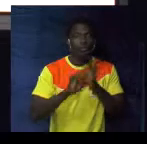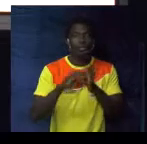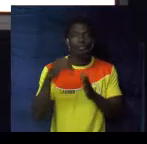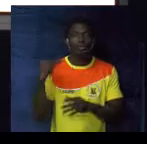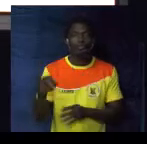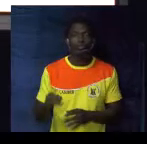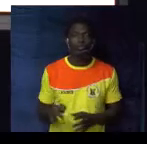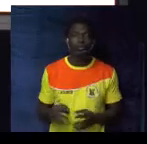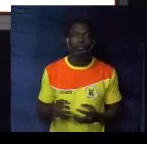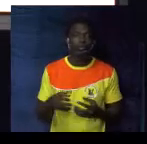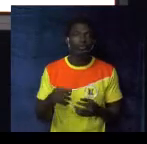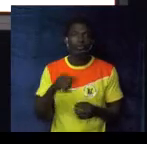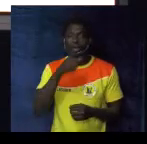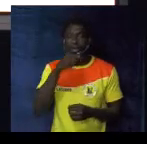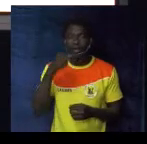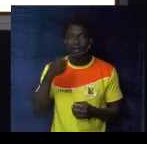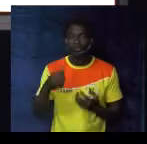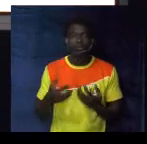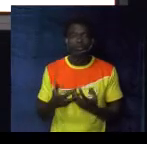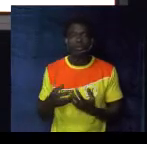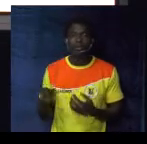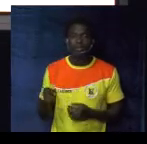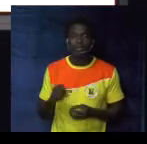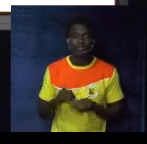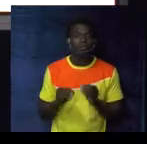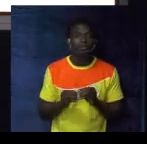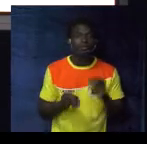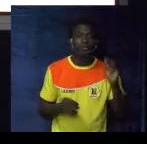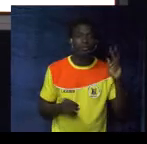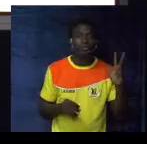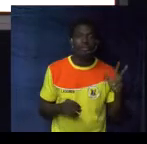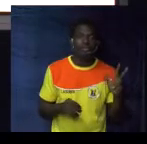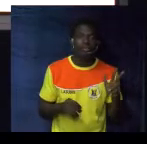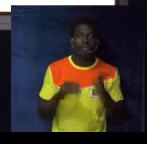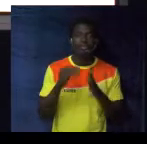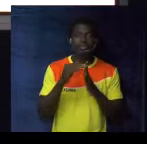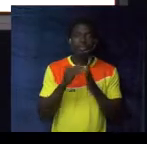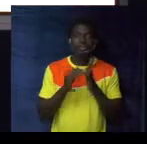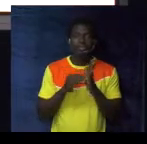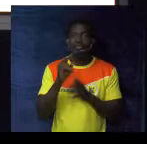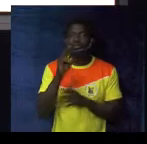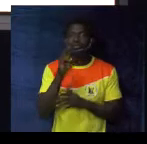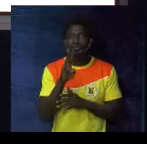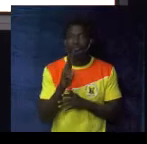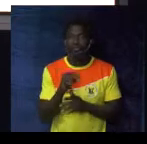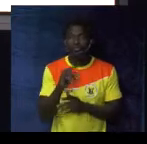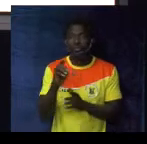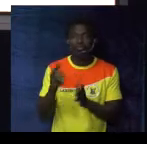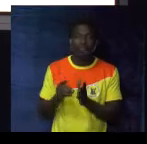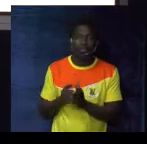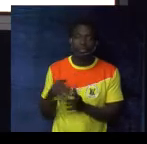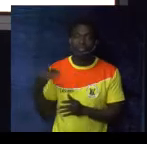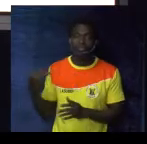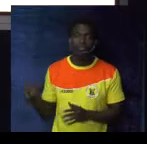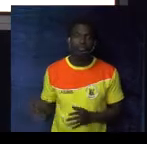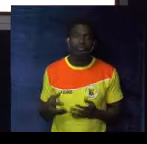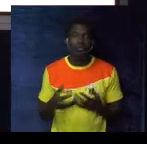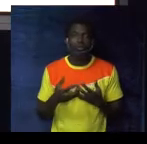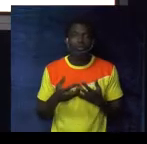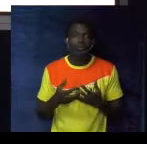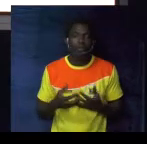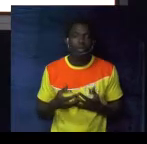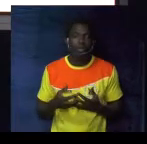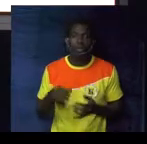4 examples of agricultural machines. Number three, state 2 advantages of